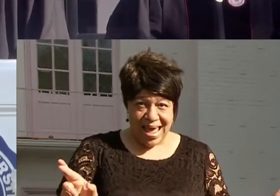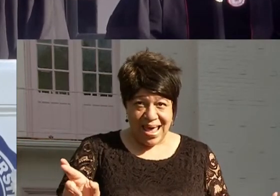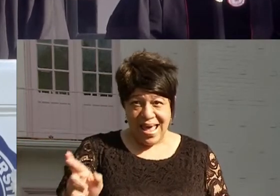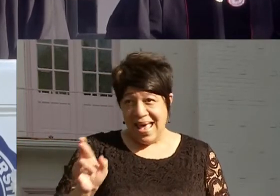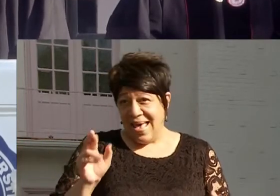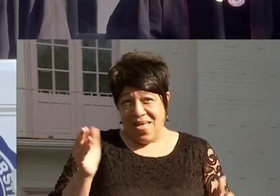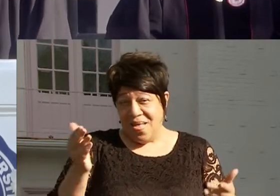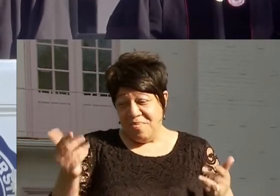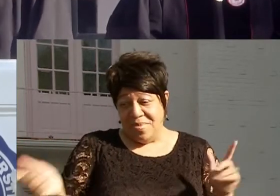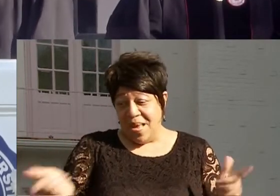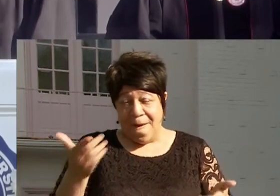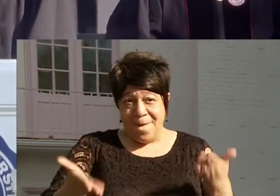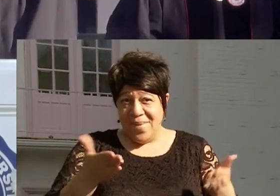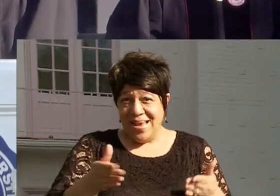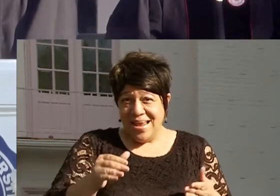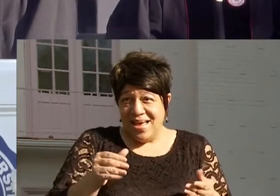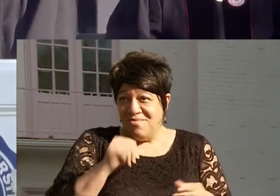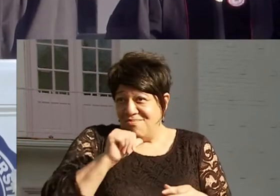you graduate?